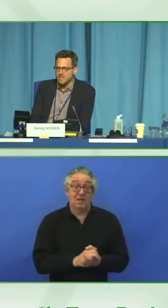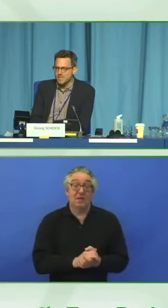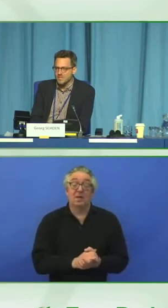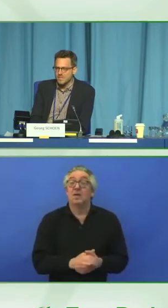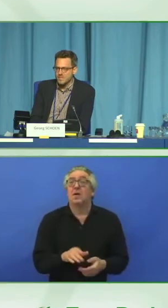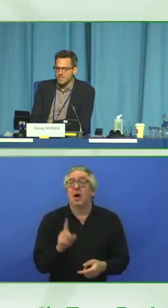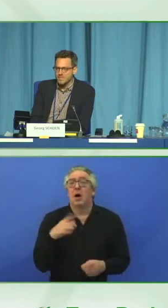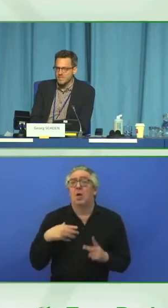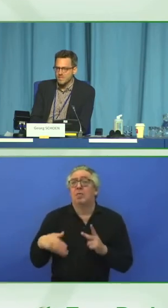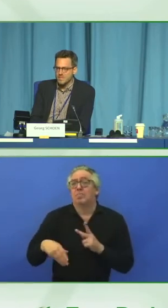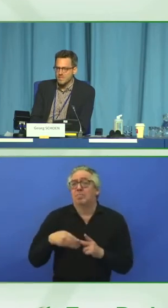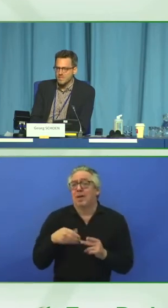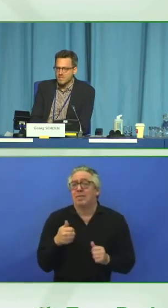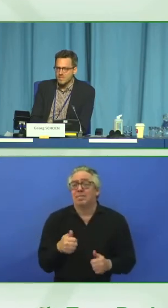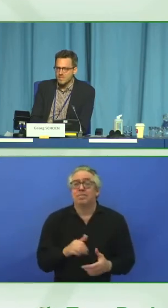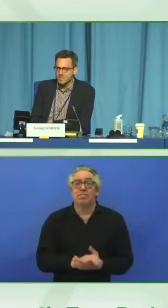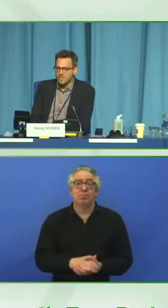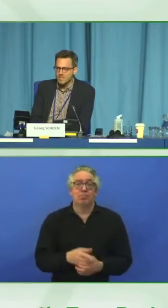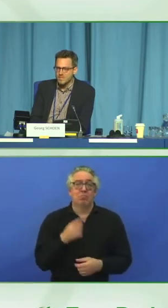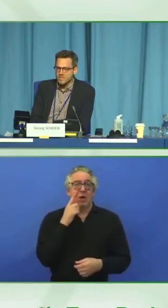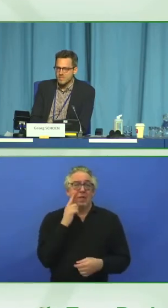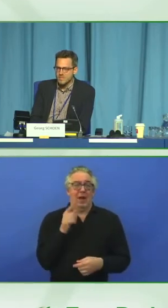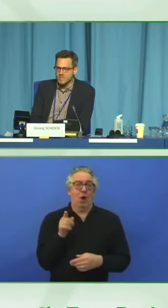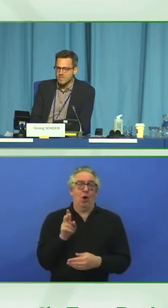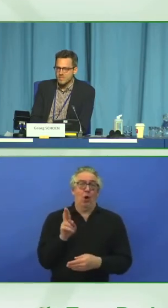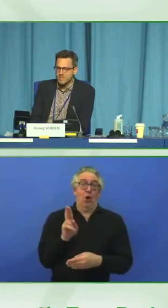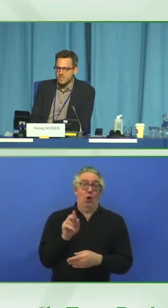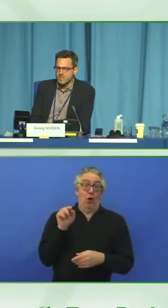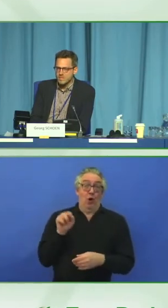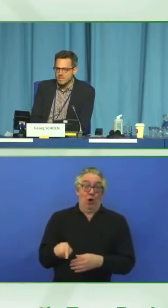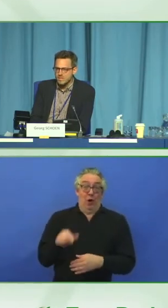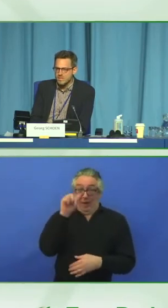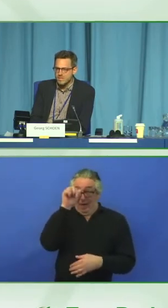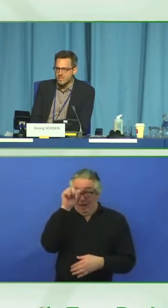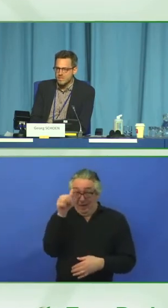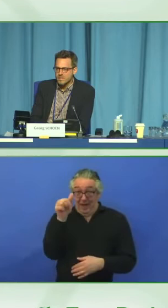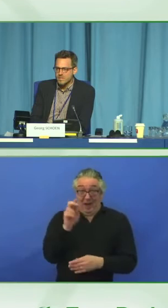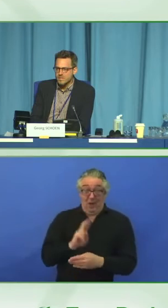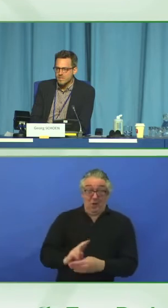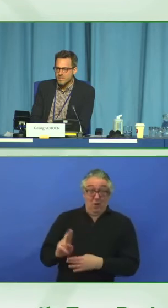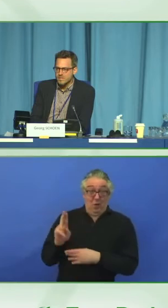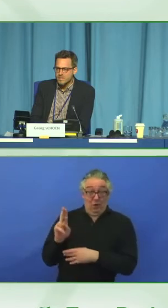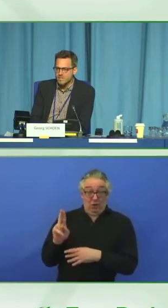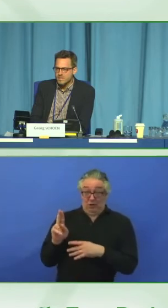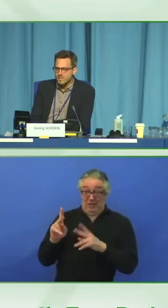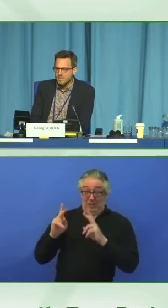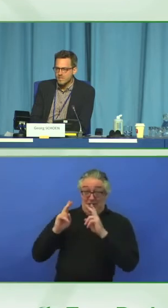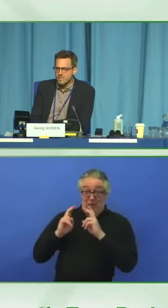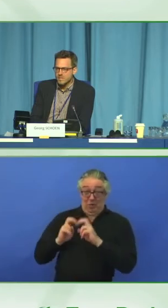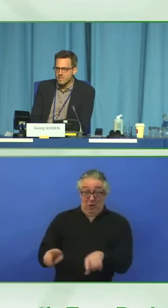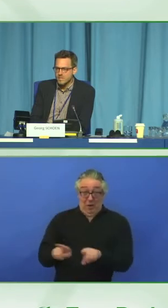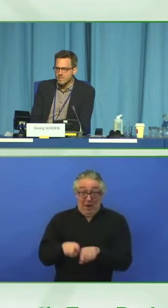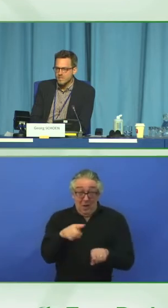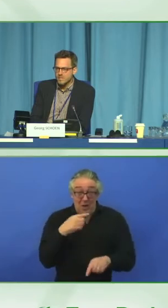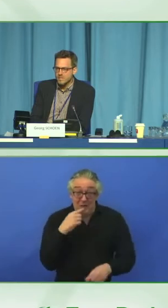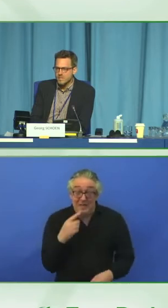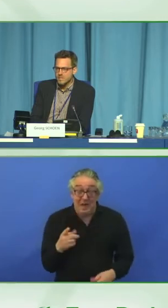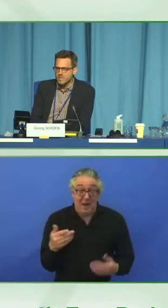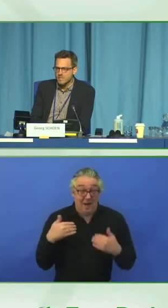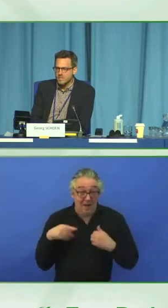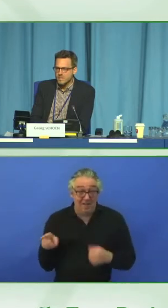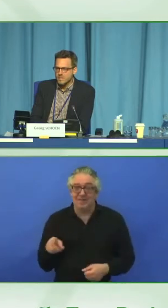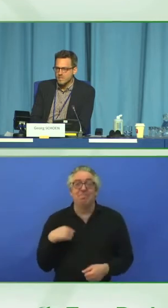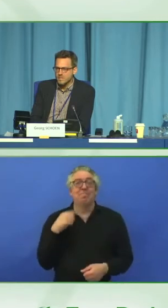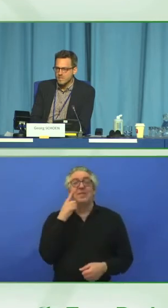any university who's doing the kind of work which you mentioned. But on the other hand, organizations like ours who are progressive